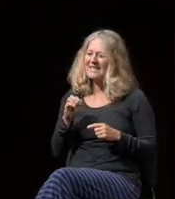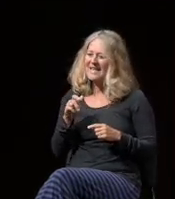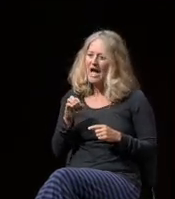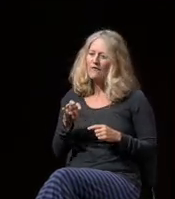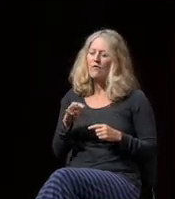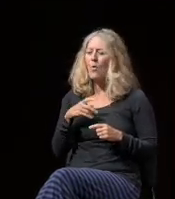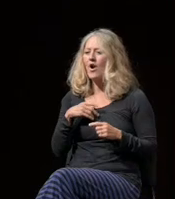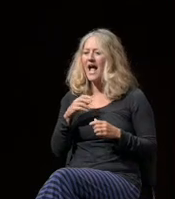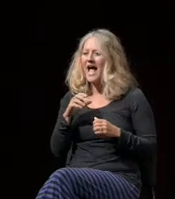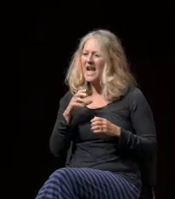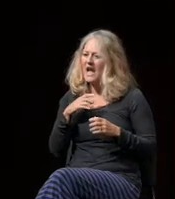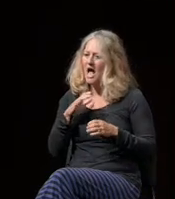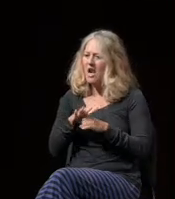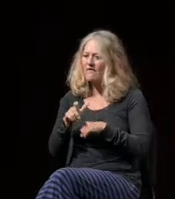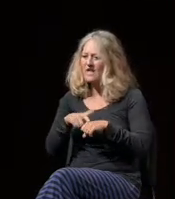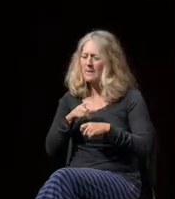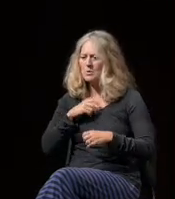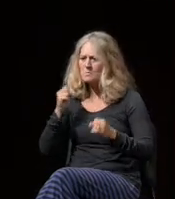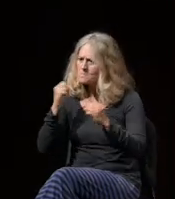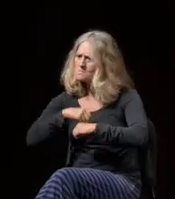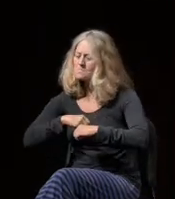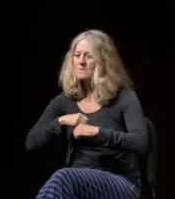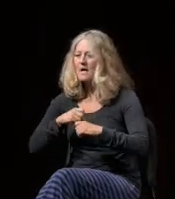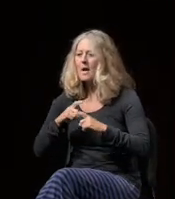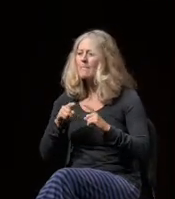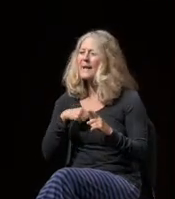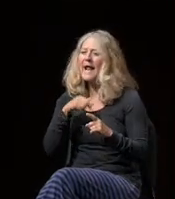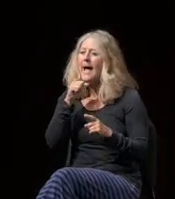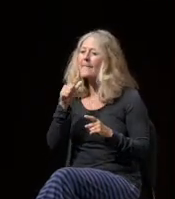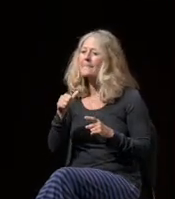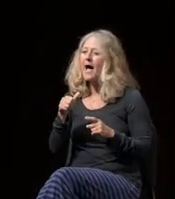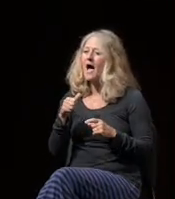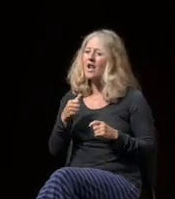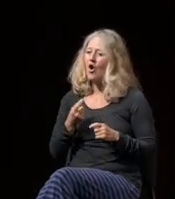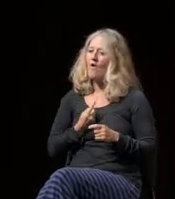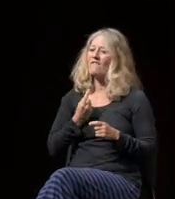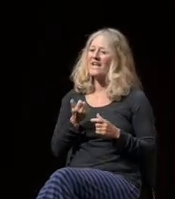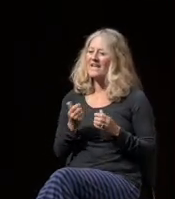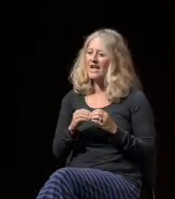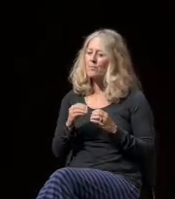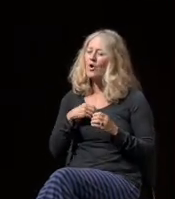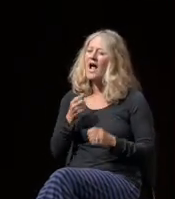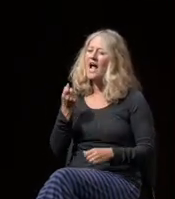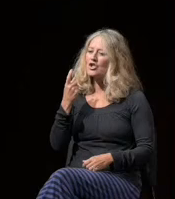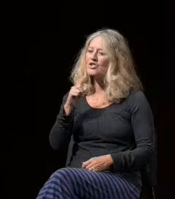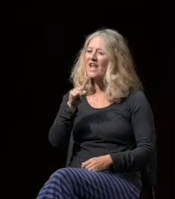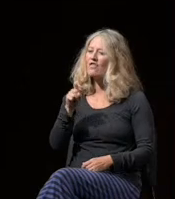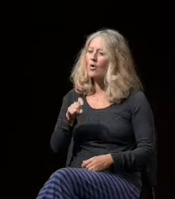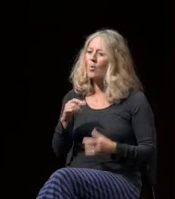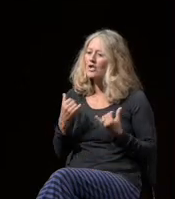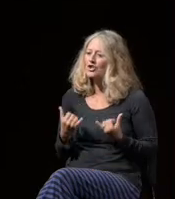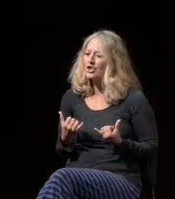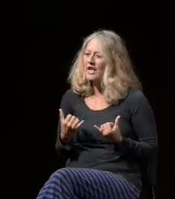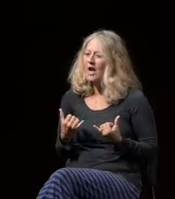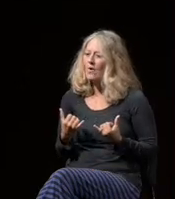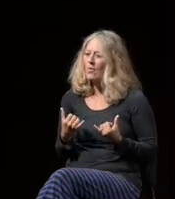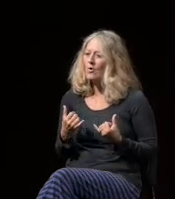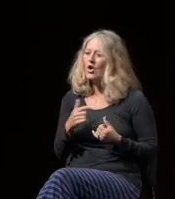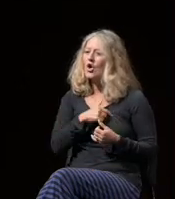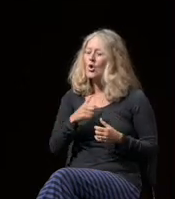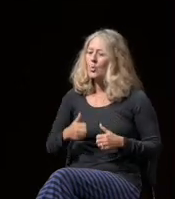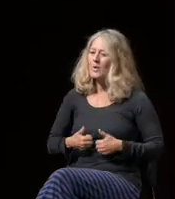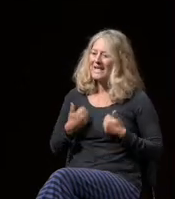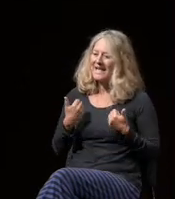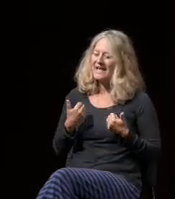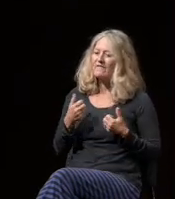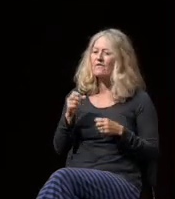down, you know. But I'm not offended anymore because I understand the question now. You see, we live and we